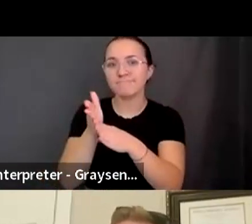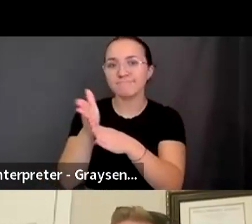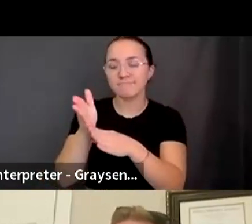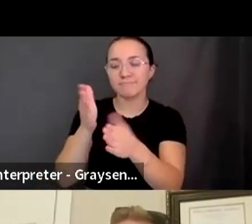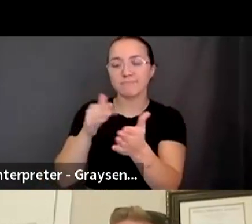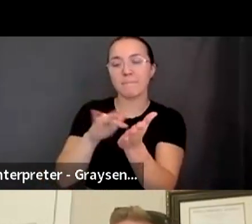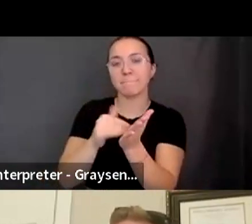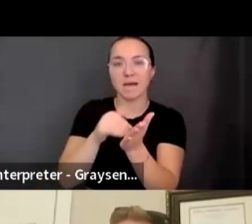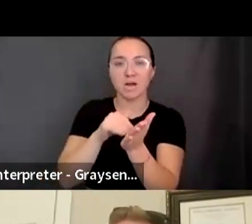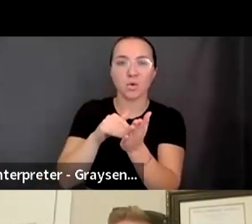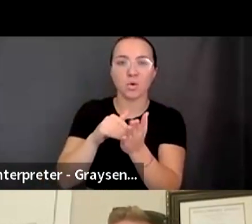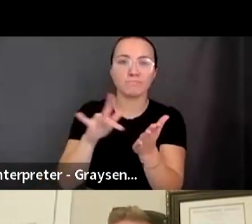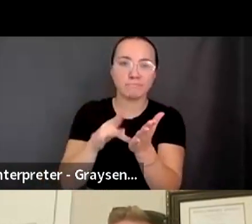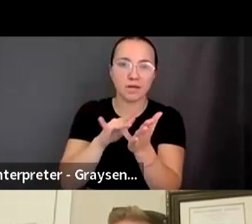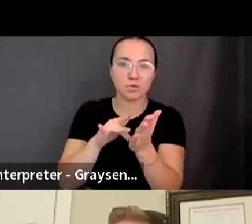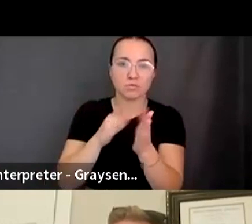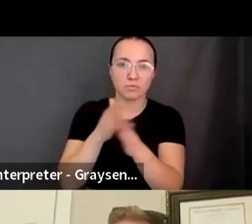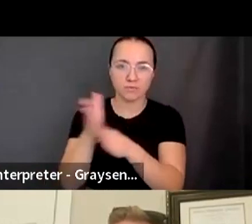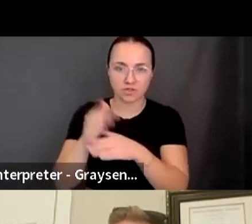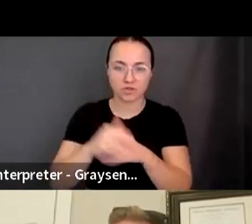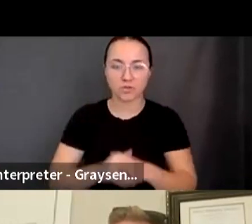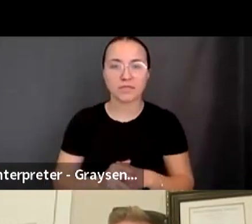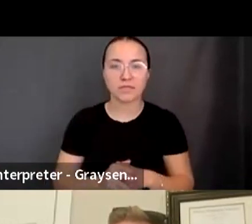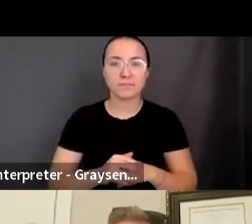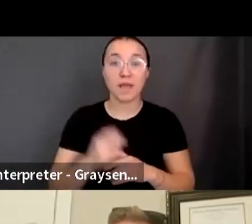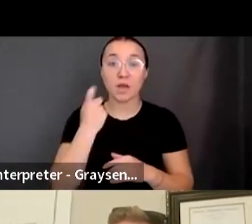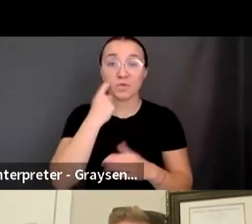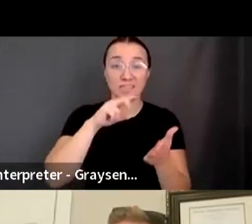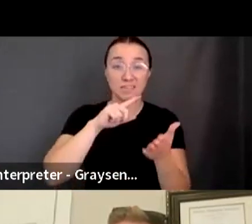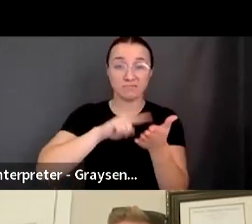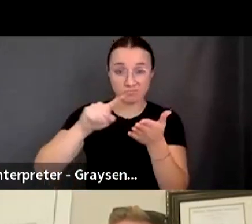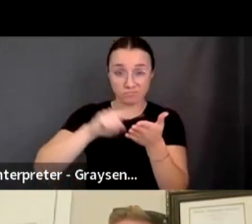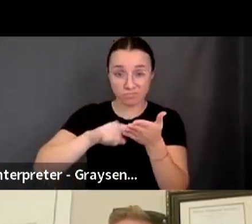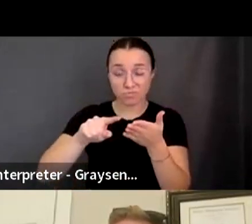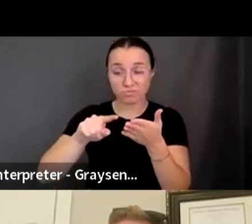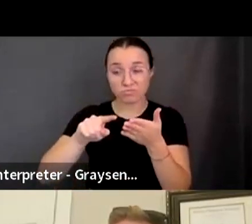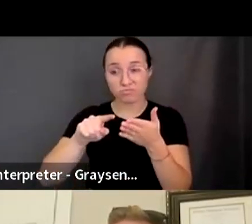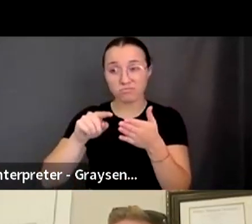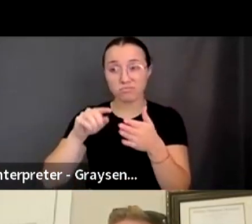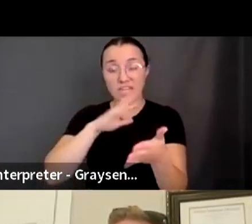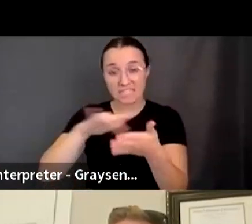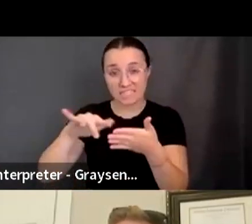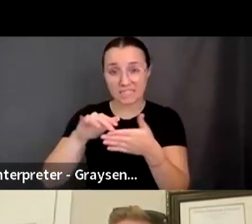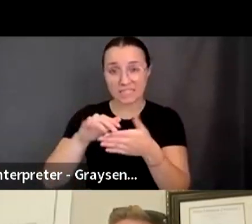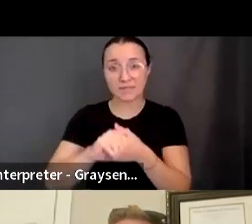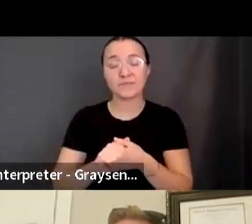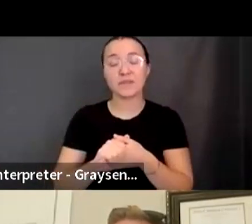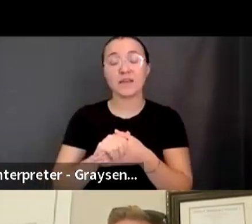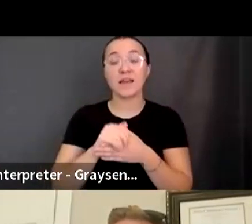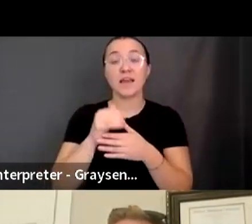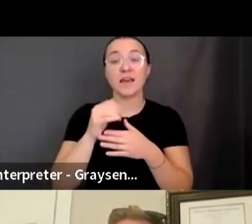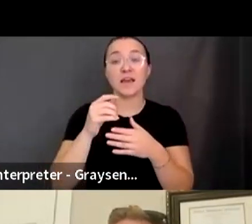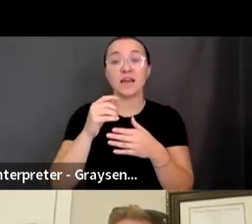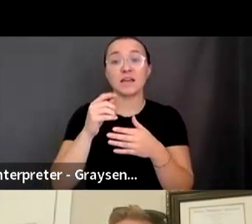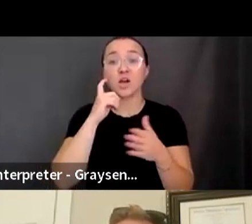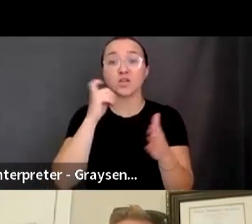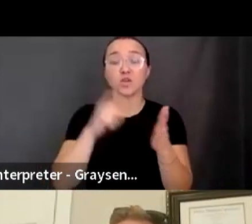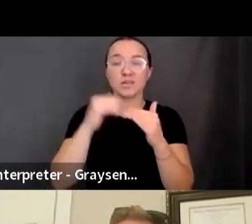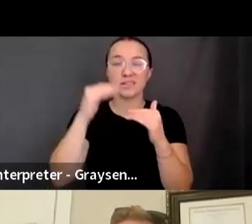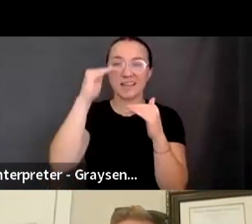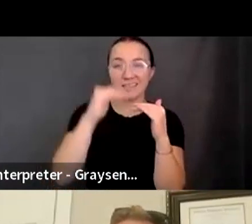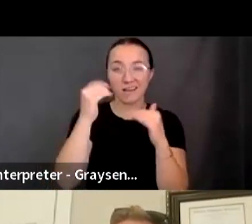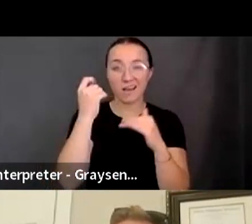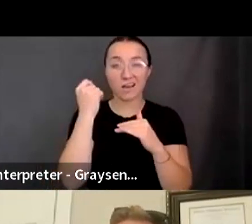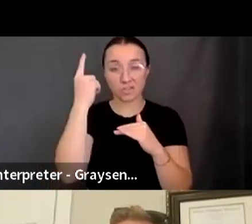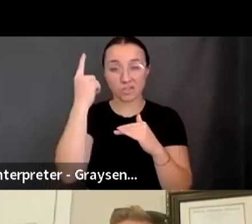kind of disheartening that not only is there sort of, you know, the sort of lack of understanding of disability, doctors